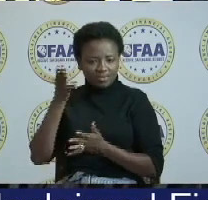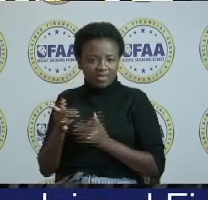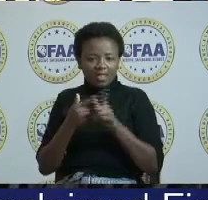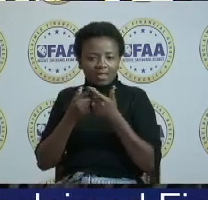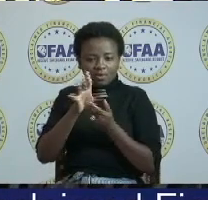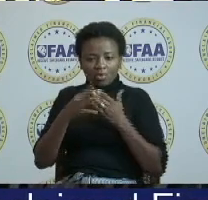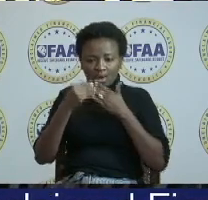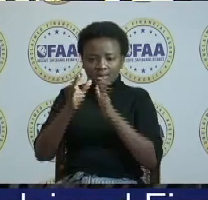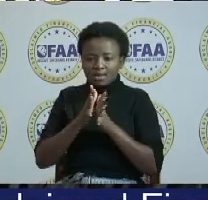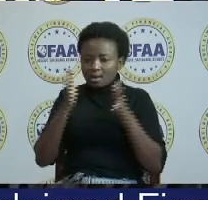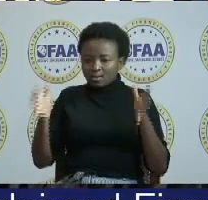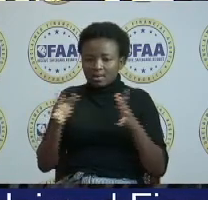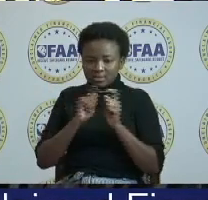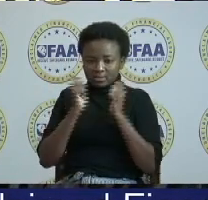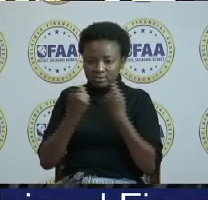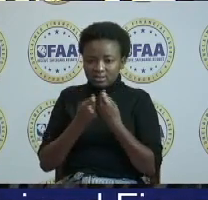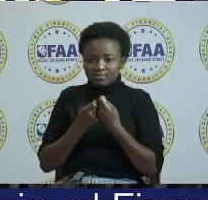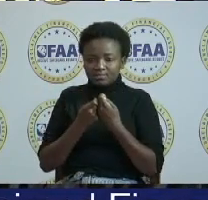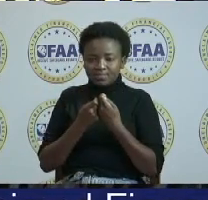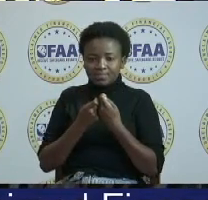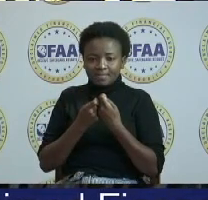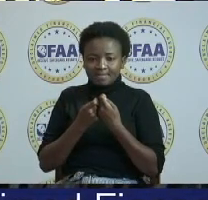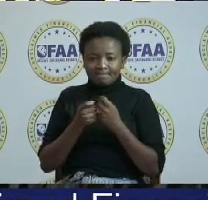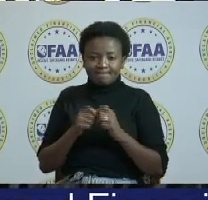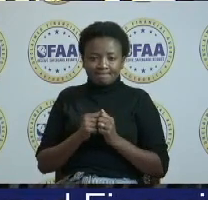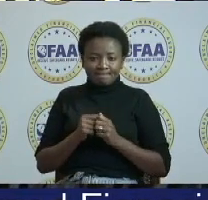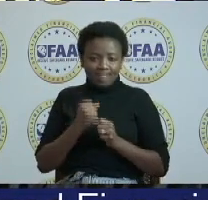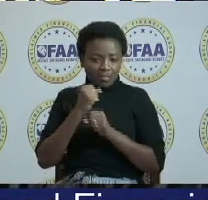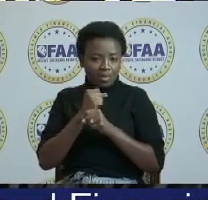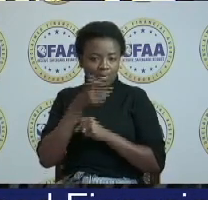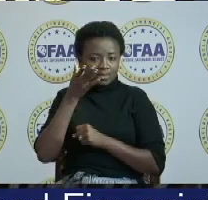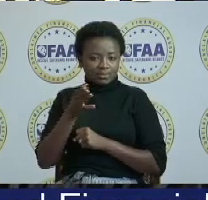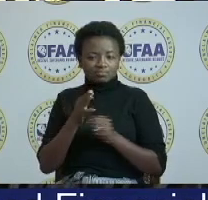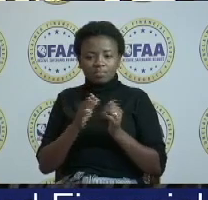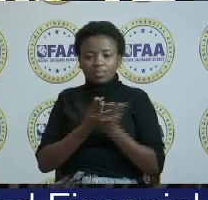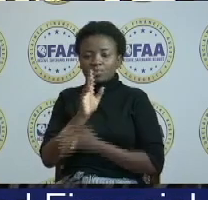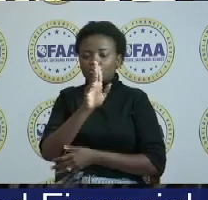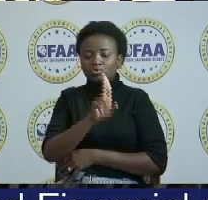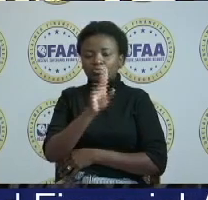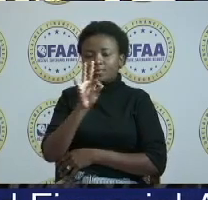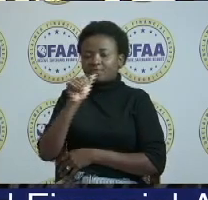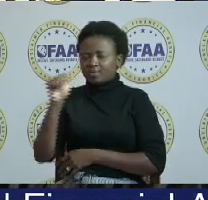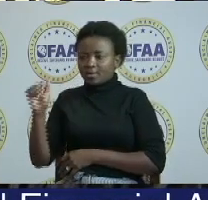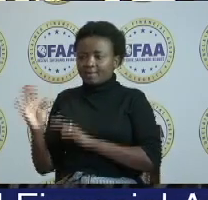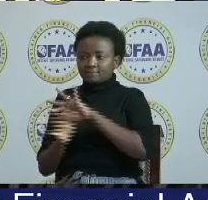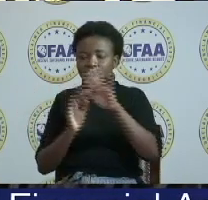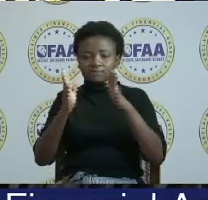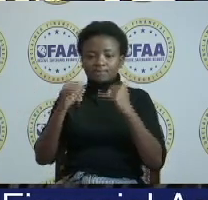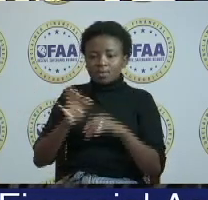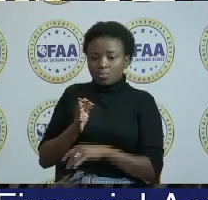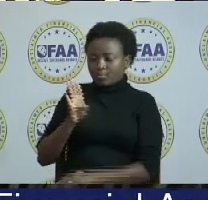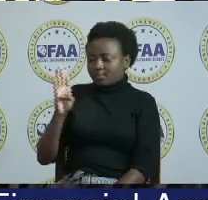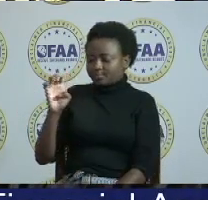great team that is actually spearheading this great work by the UFAA. And of course, Beatrice Chelangat, as I